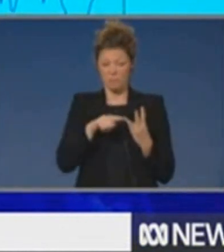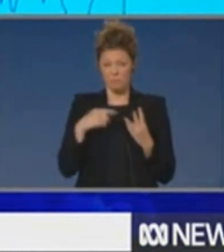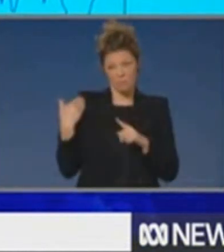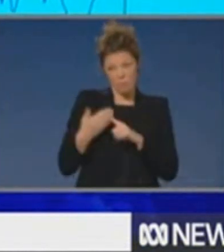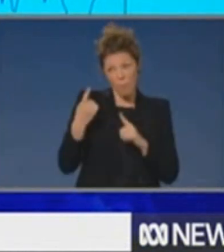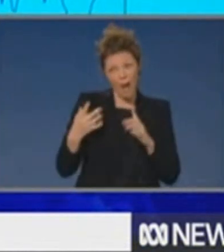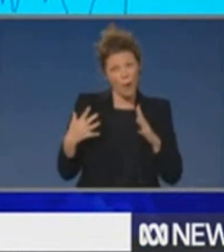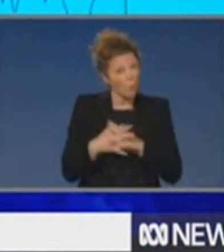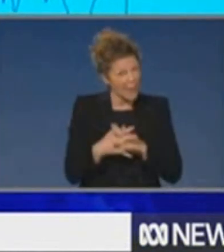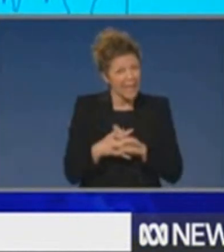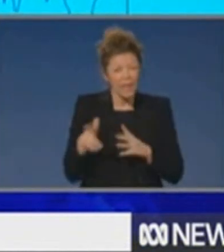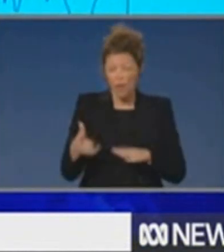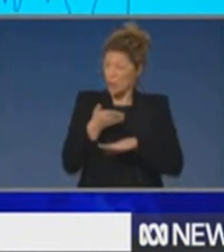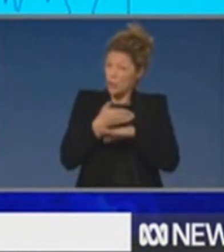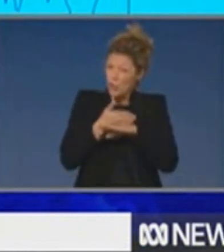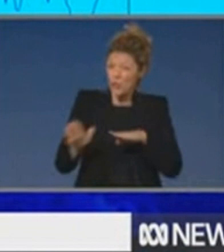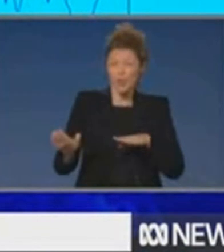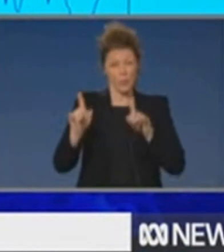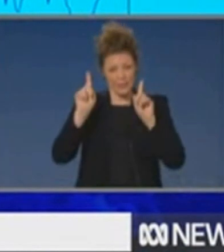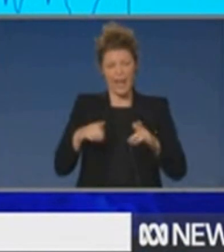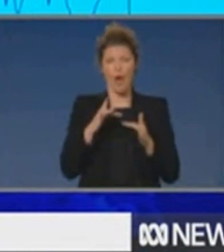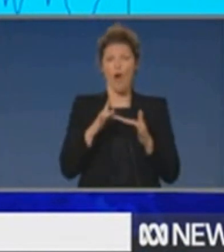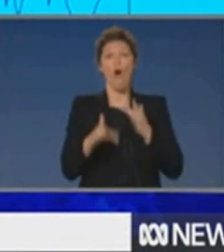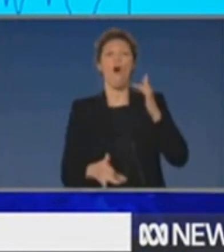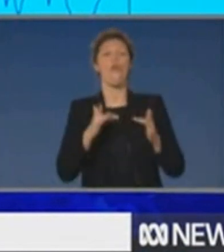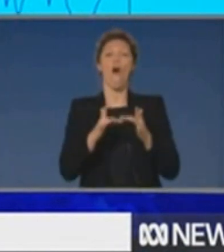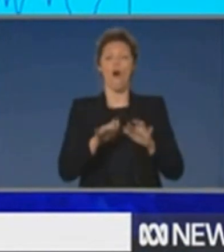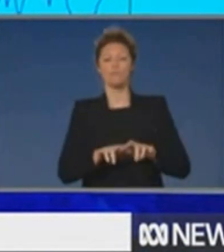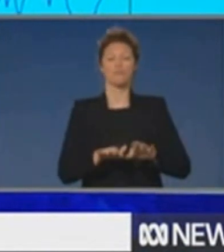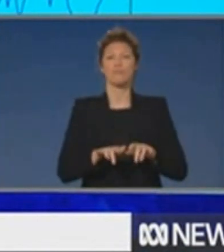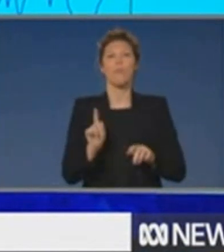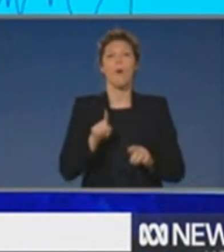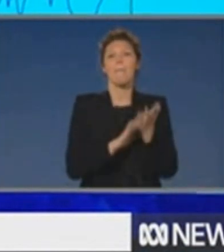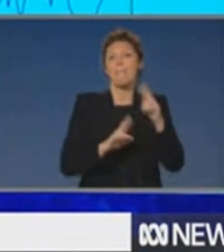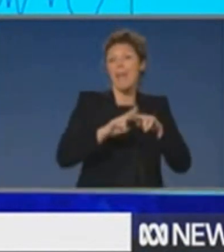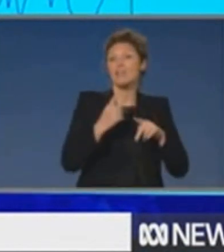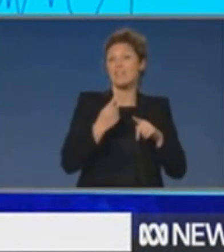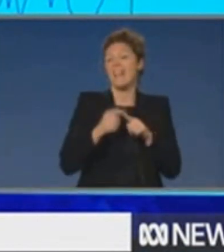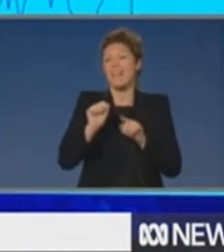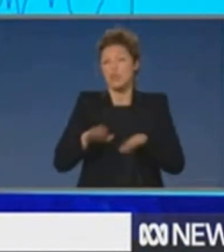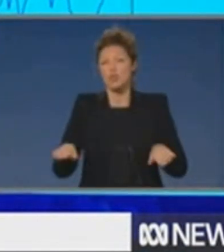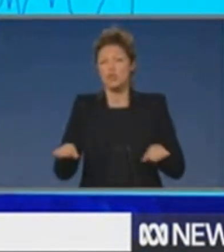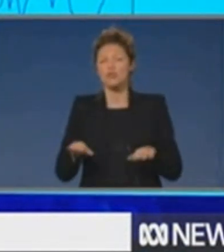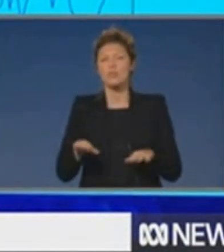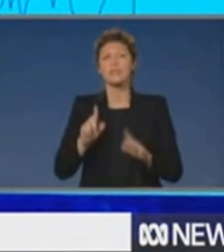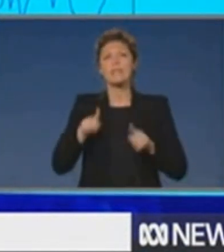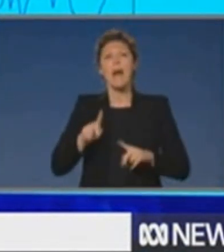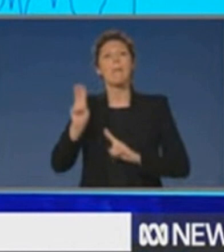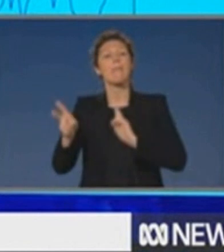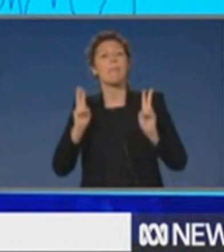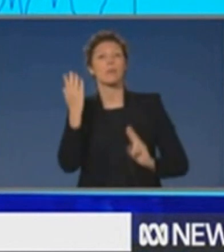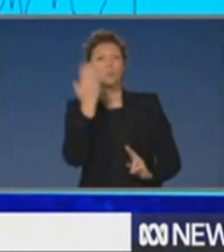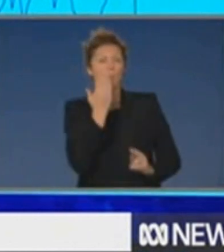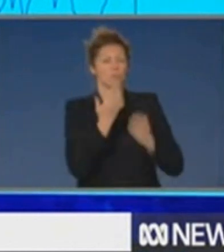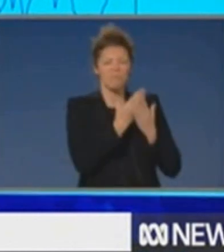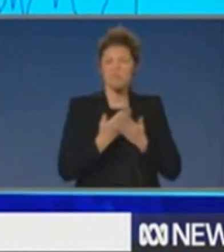week in launching a specific online support package for parents and young people as they transition back into school. We know